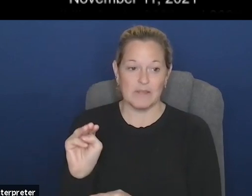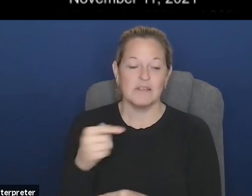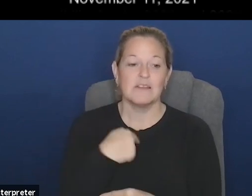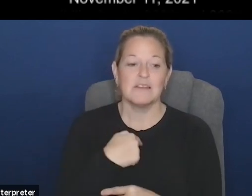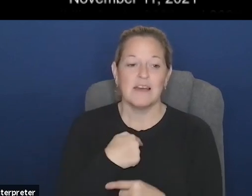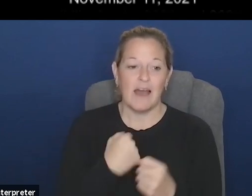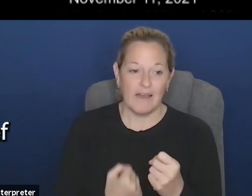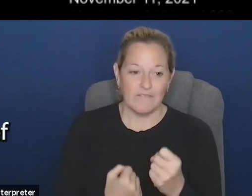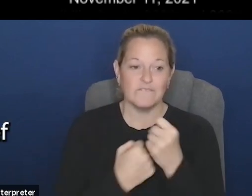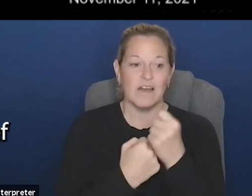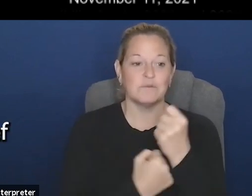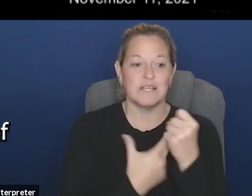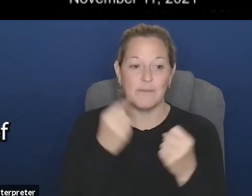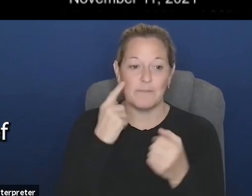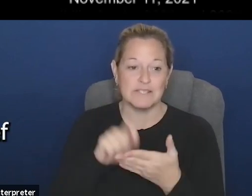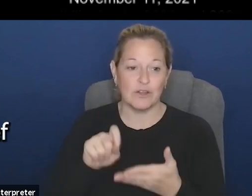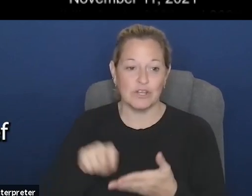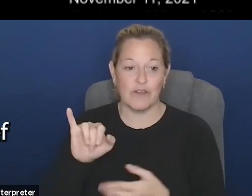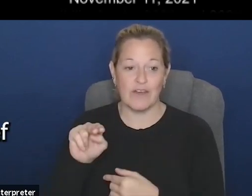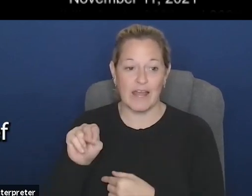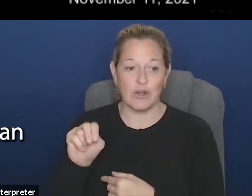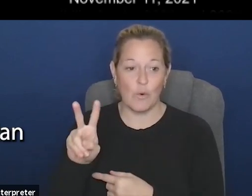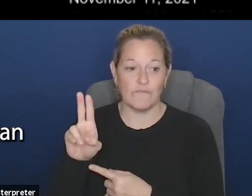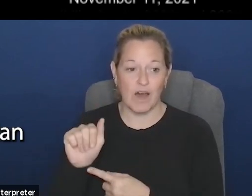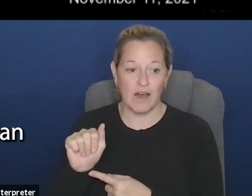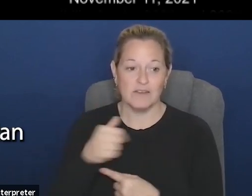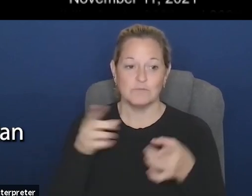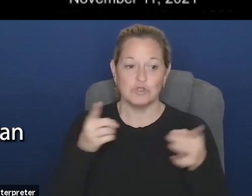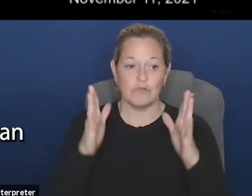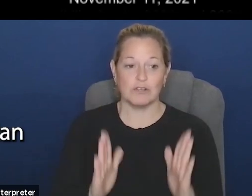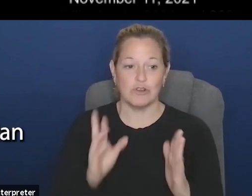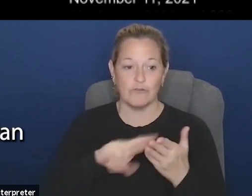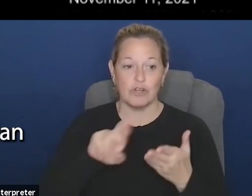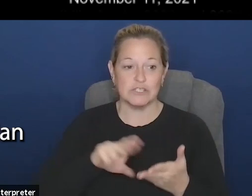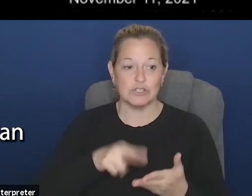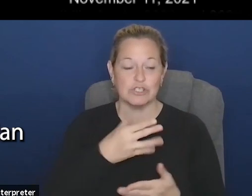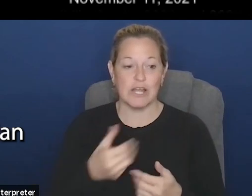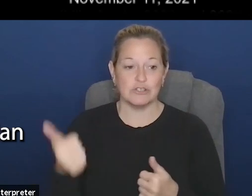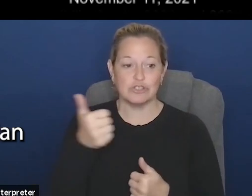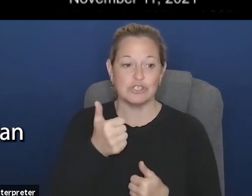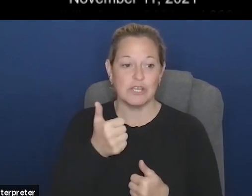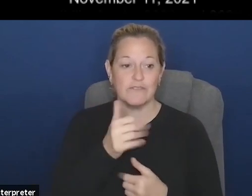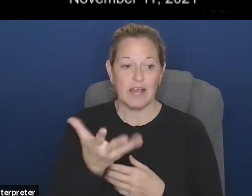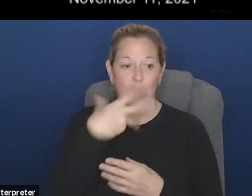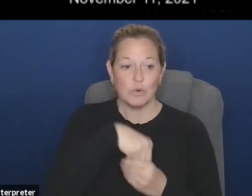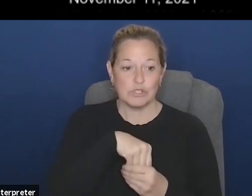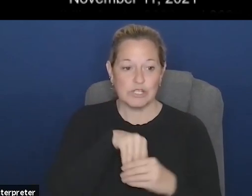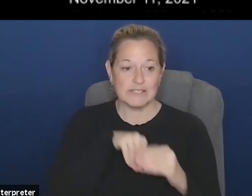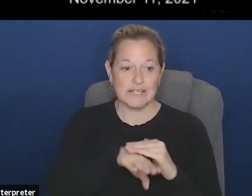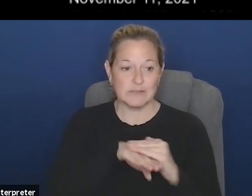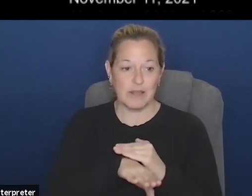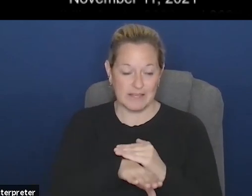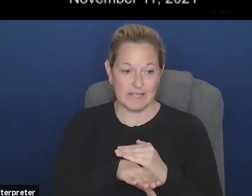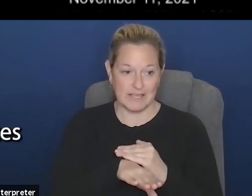INOVA. I'm the Director of Research and Chief Inclusion and Accessibility Officer for the Canadian National Institute for the Blind, and I'm an